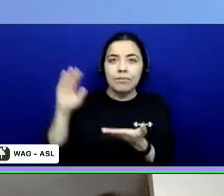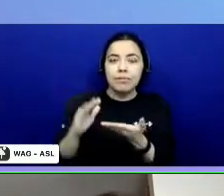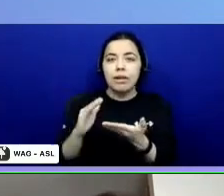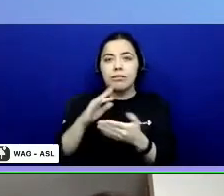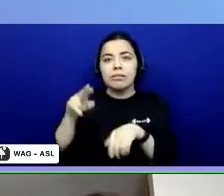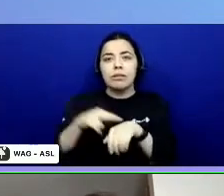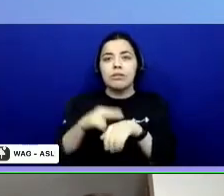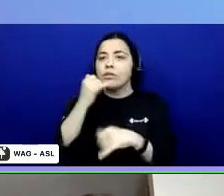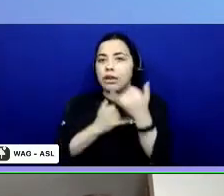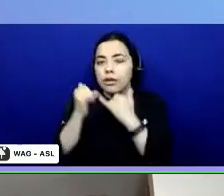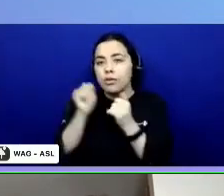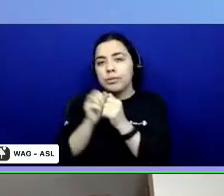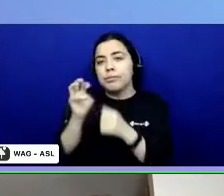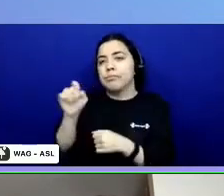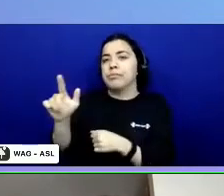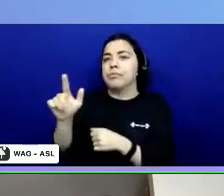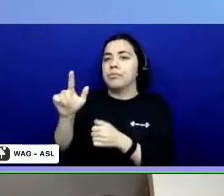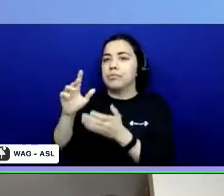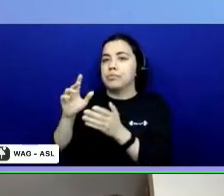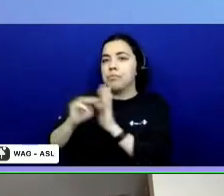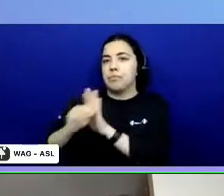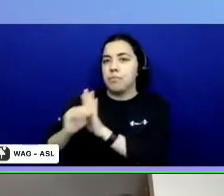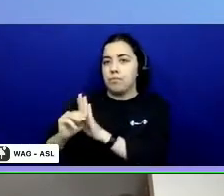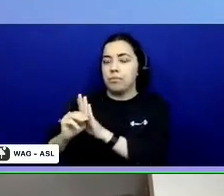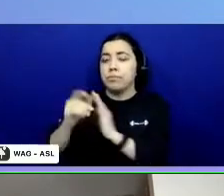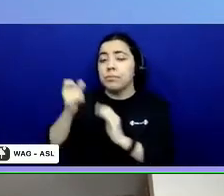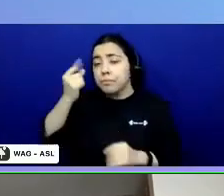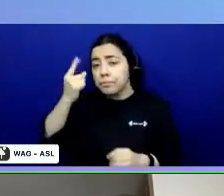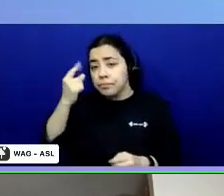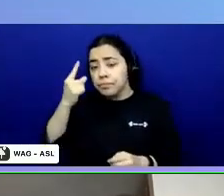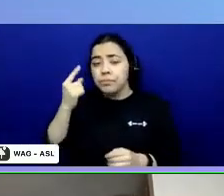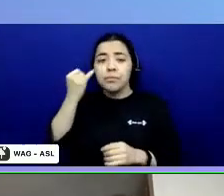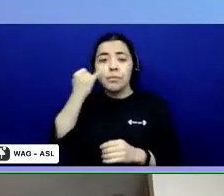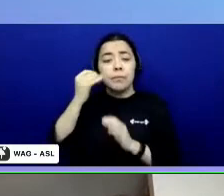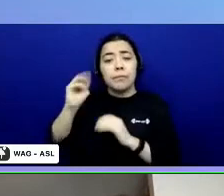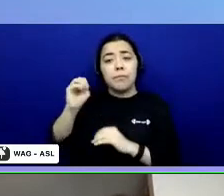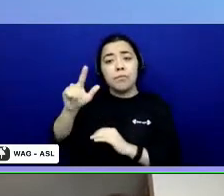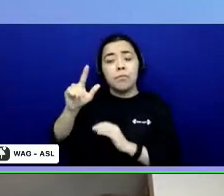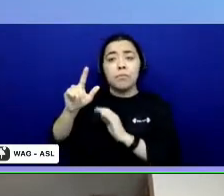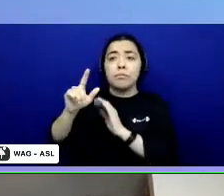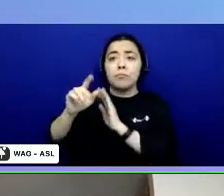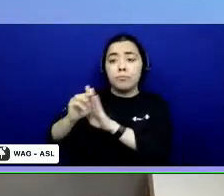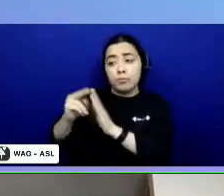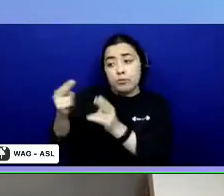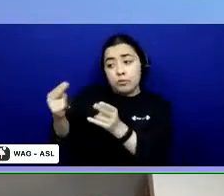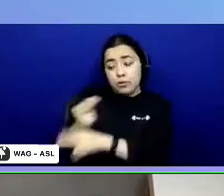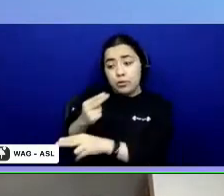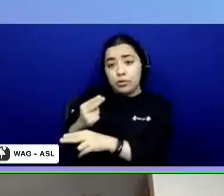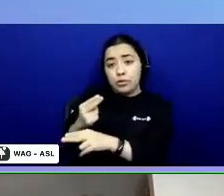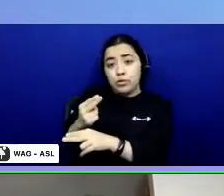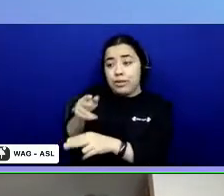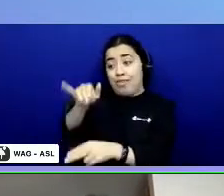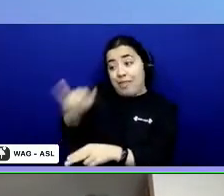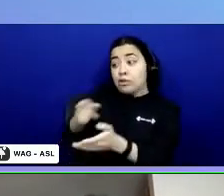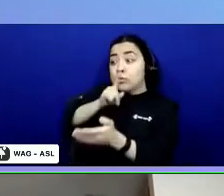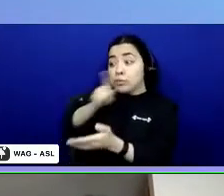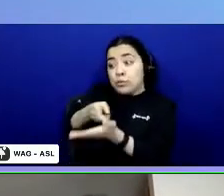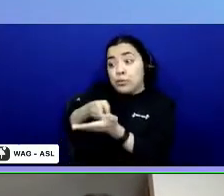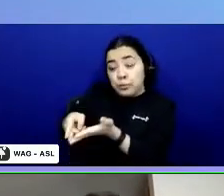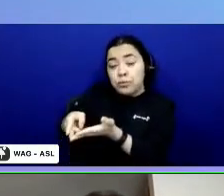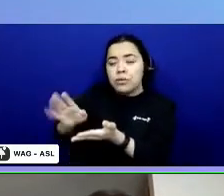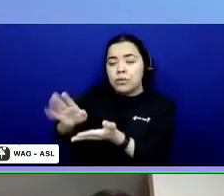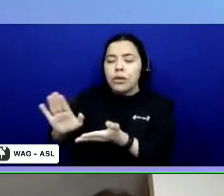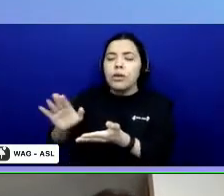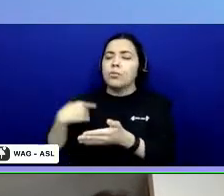with machine learning models. Instead of using machine learning models as a source of truth, we use them to kind of guide users